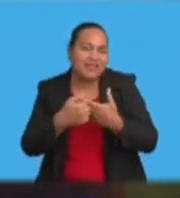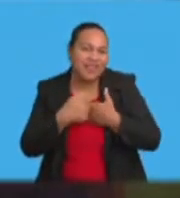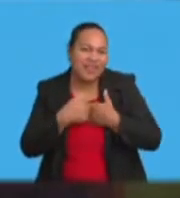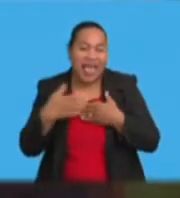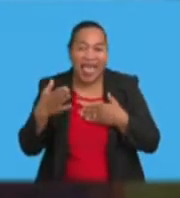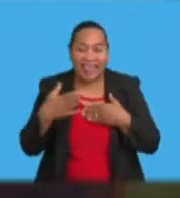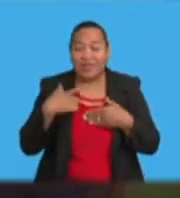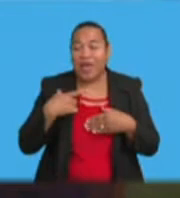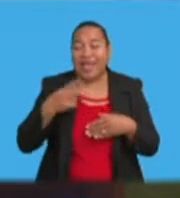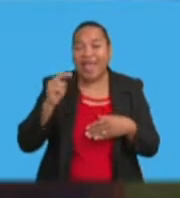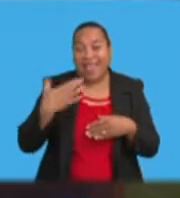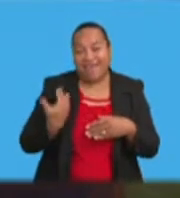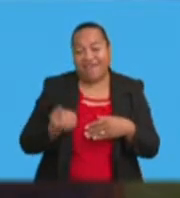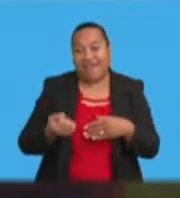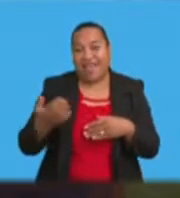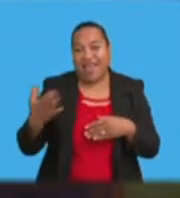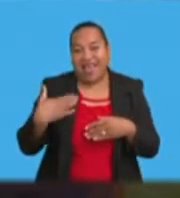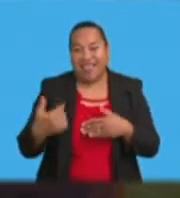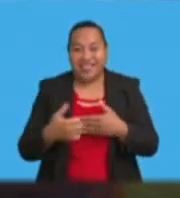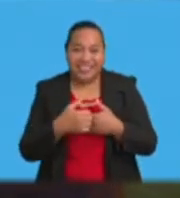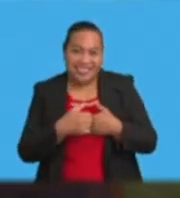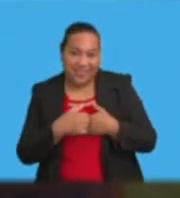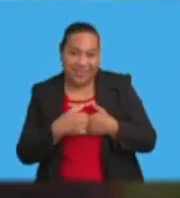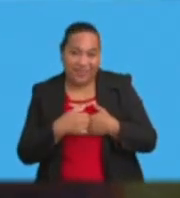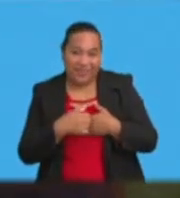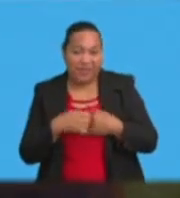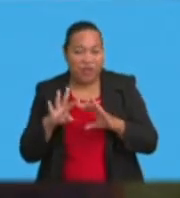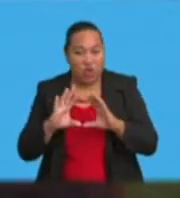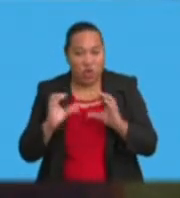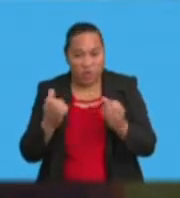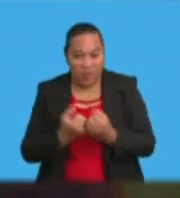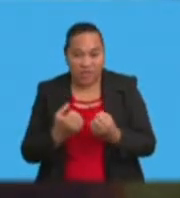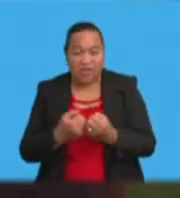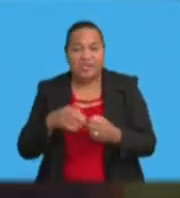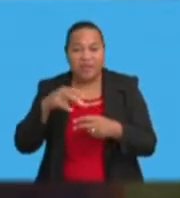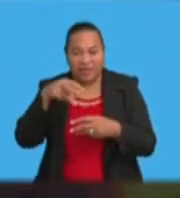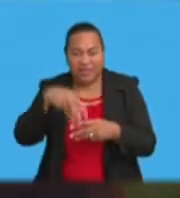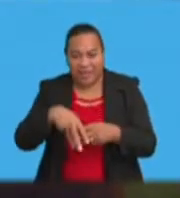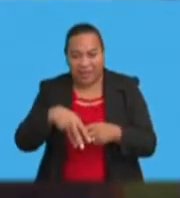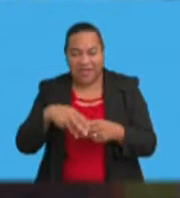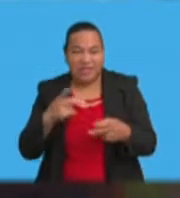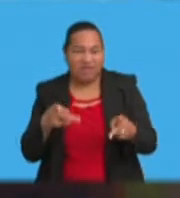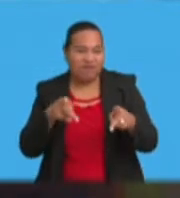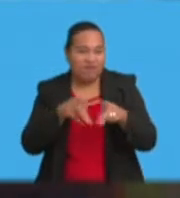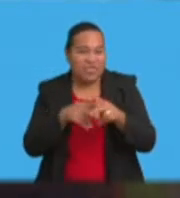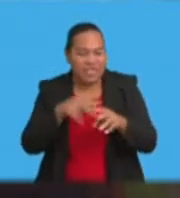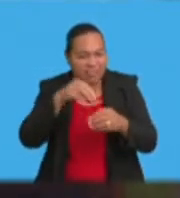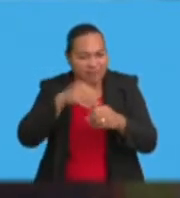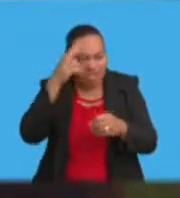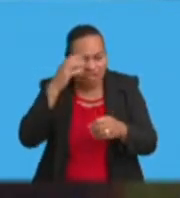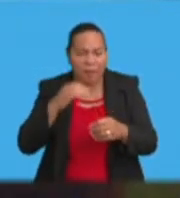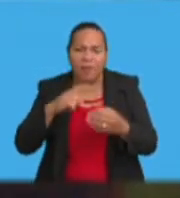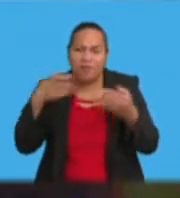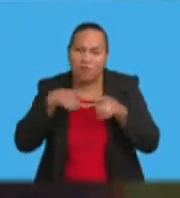and Safety Committees. They are tripartite in nature. They need to be led by the workers within a particular country. But a lot of their